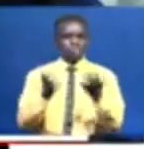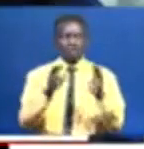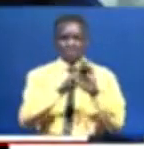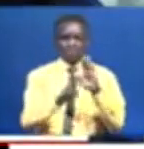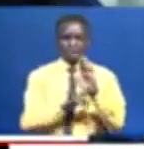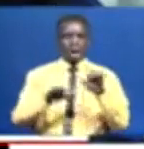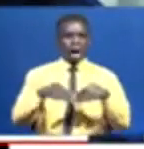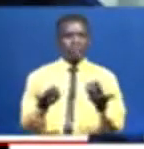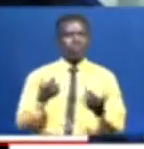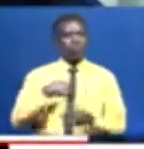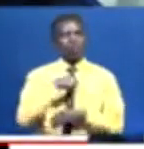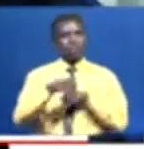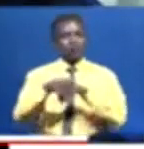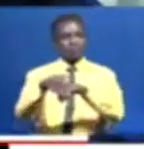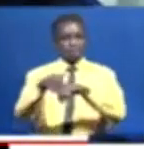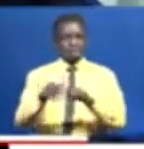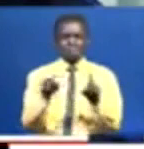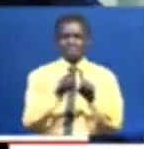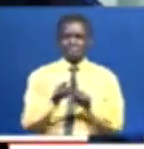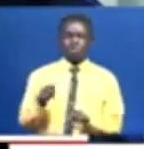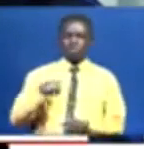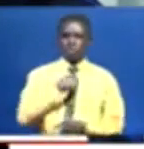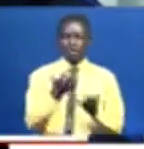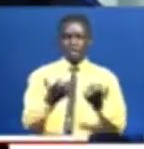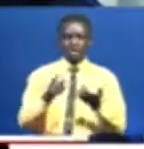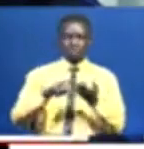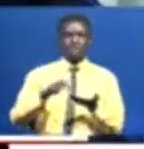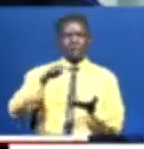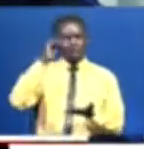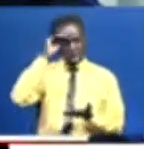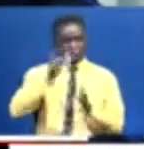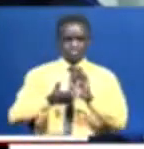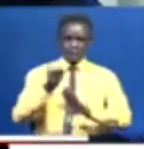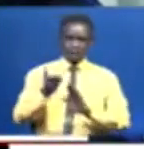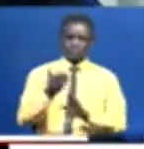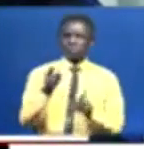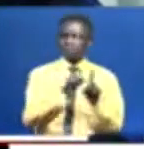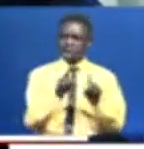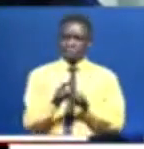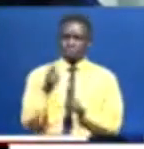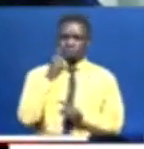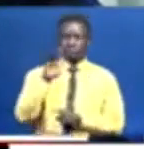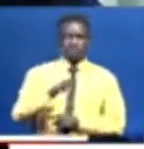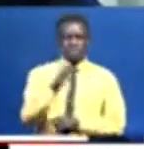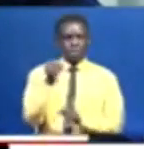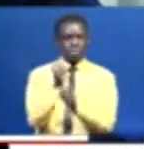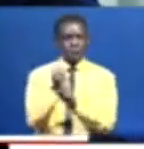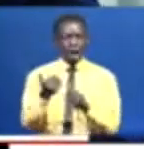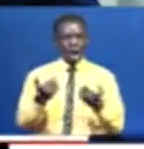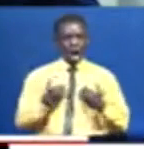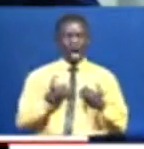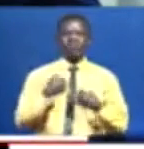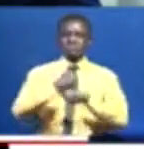where we still need to pick up the pace, but the framework has been set and is sufficient and continuously